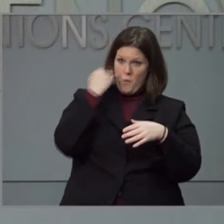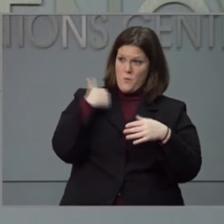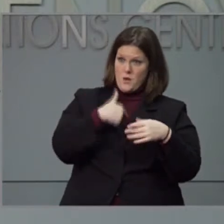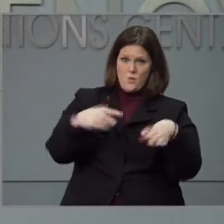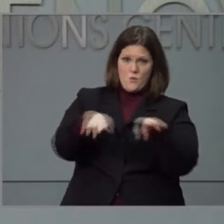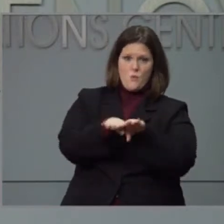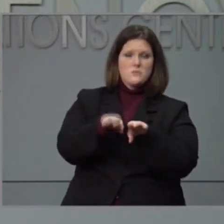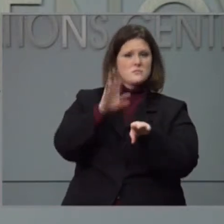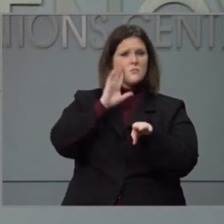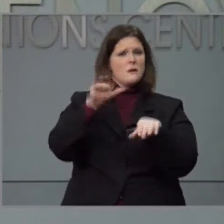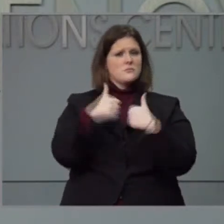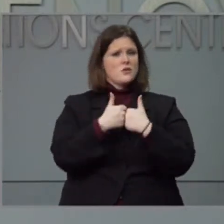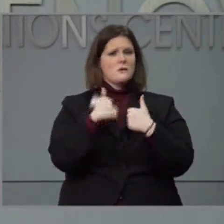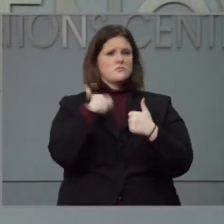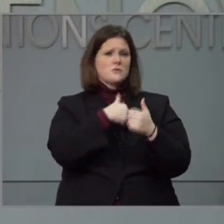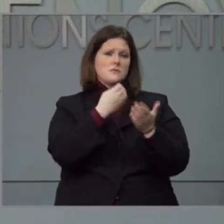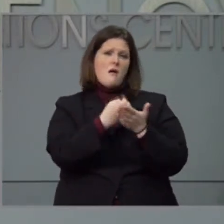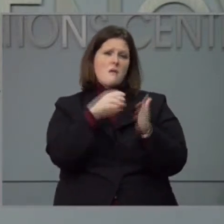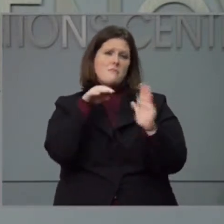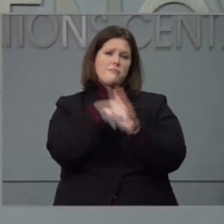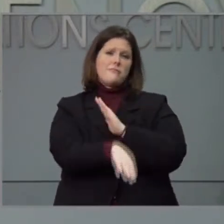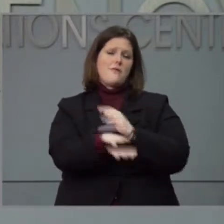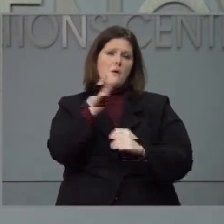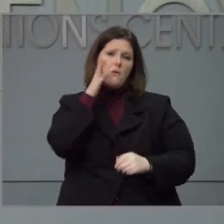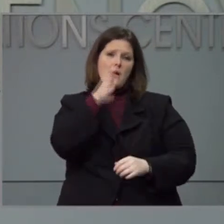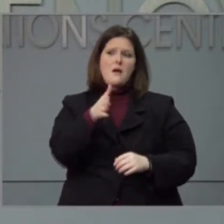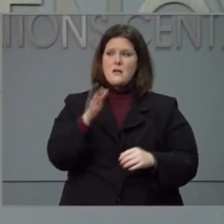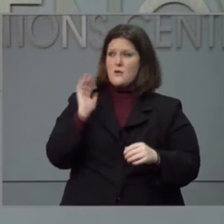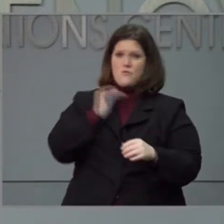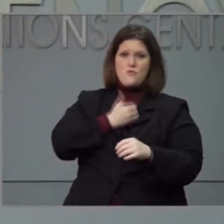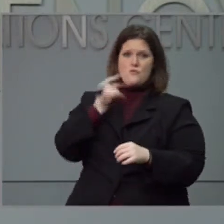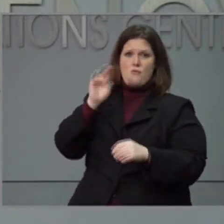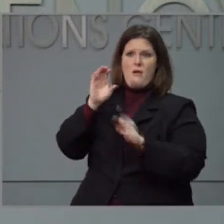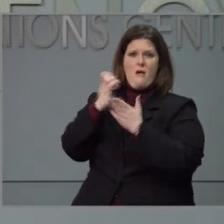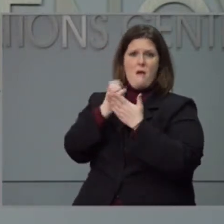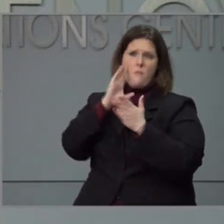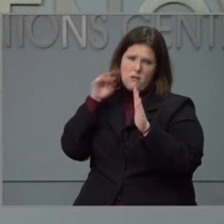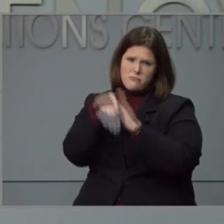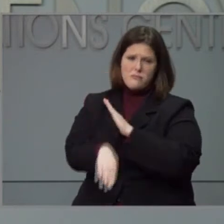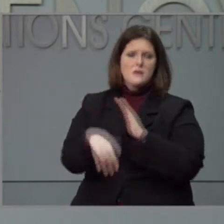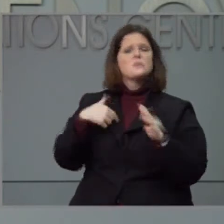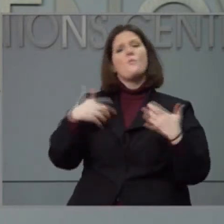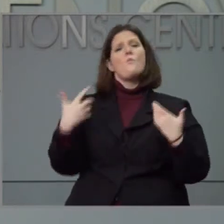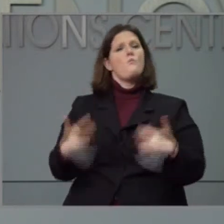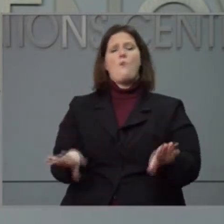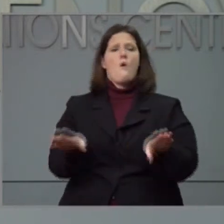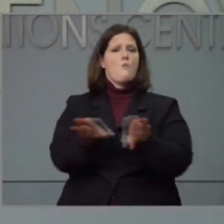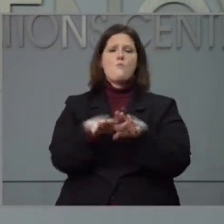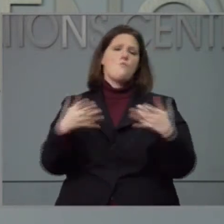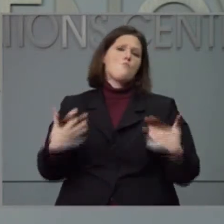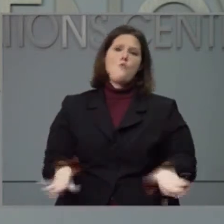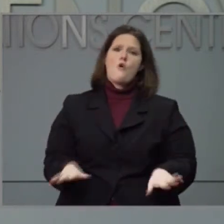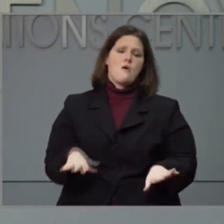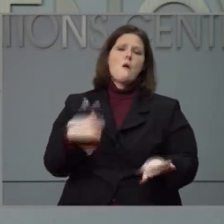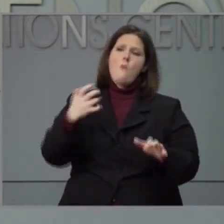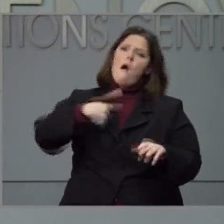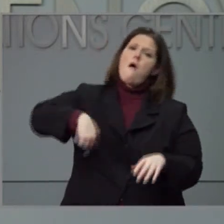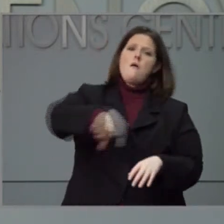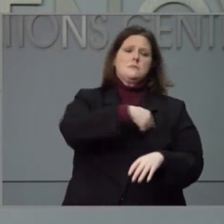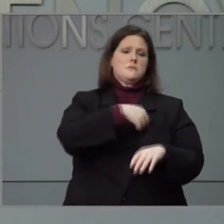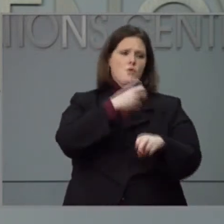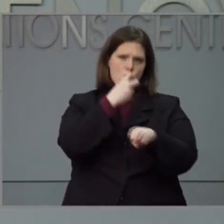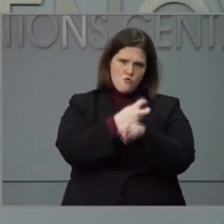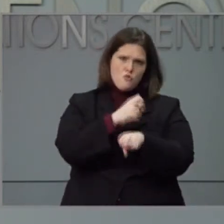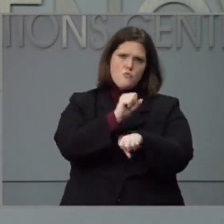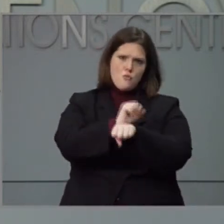us as a state if we were to do something like that. And so I'm hoping we can do the hard work as a state and